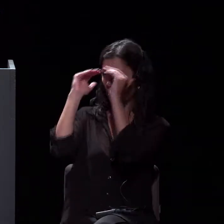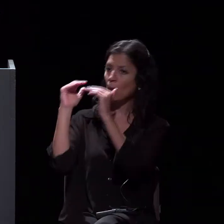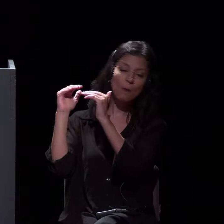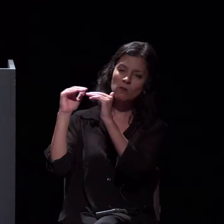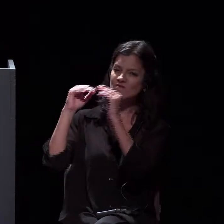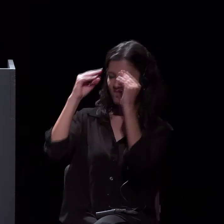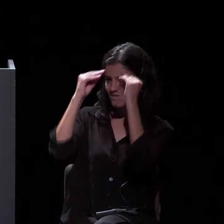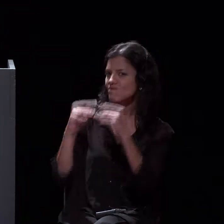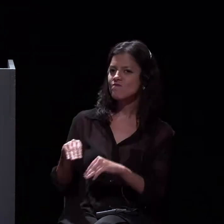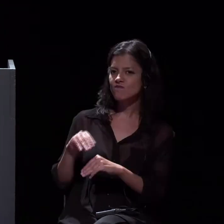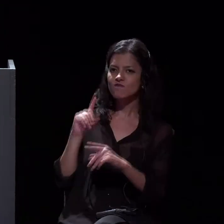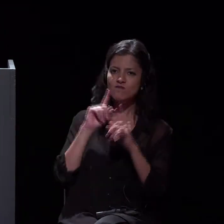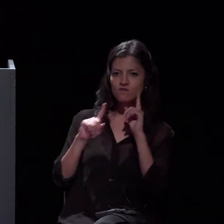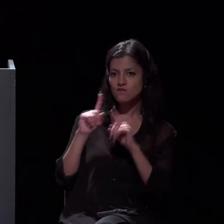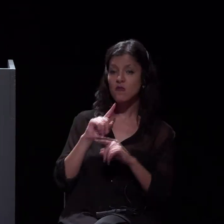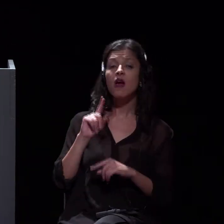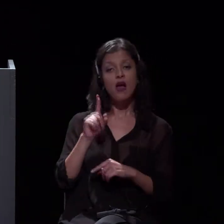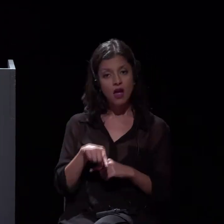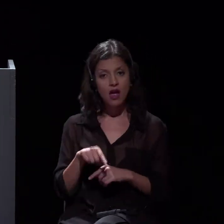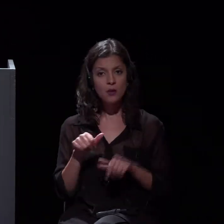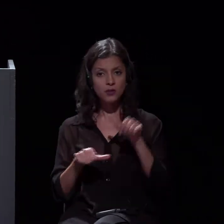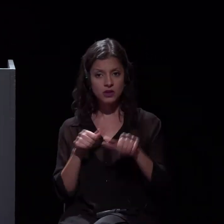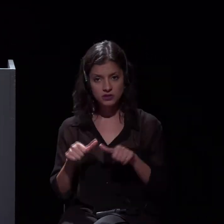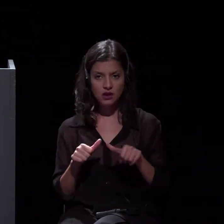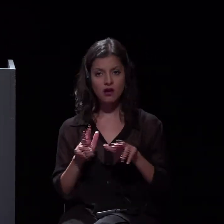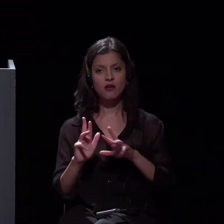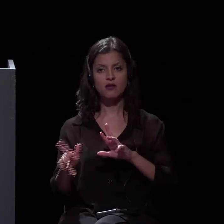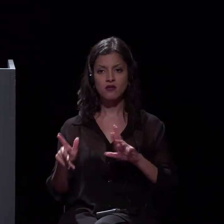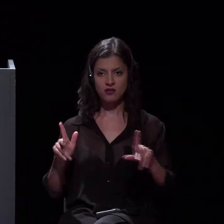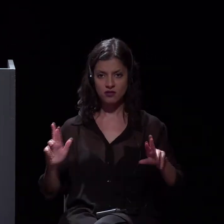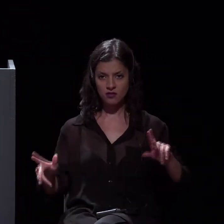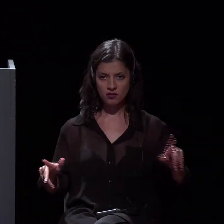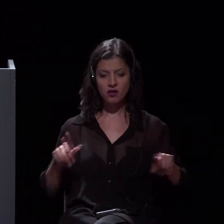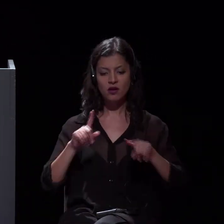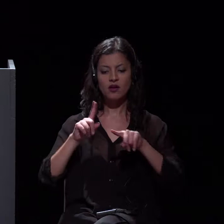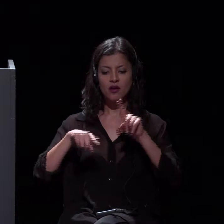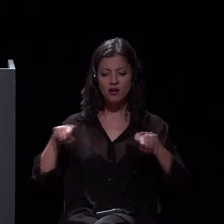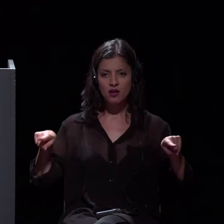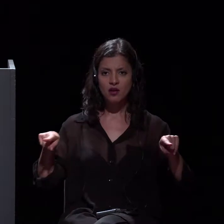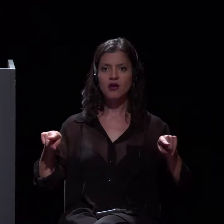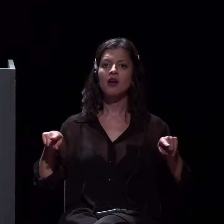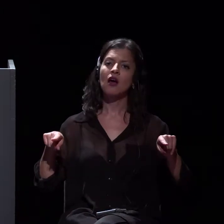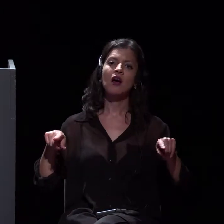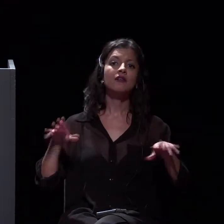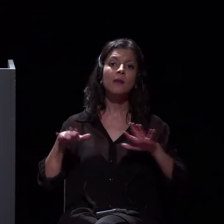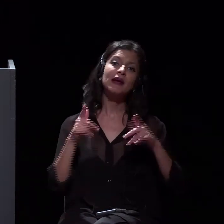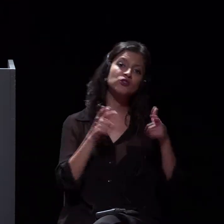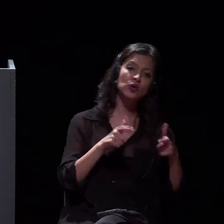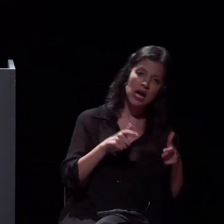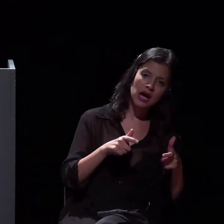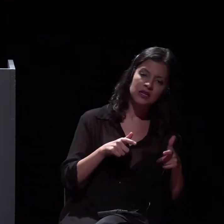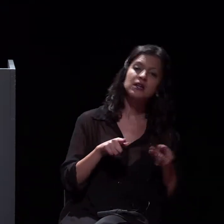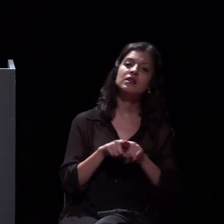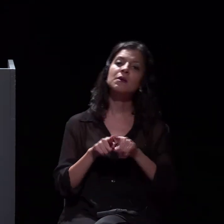is heterogeneous and nonlinear, unfolding on different fronts, geographies, and chronological periods. Its first